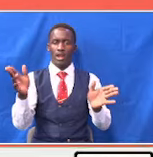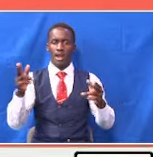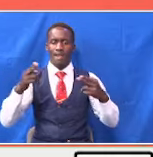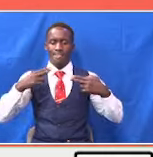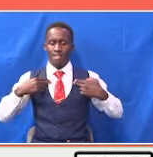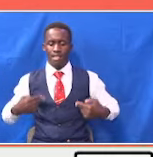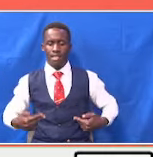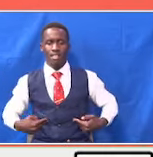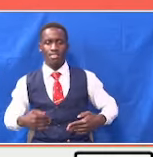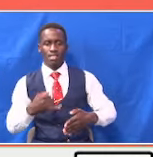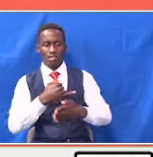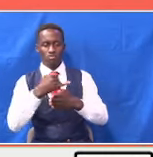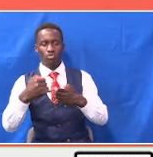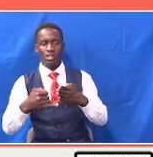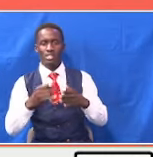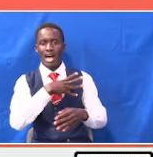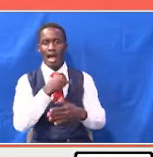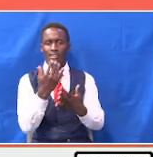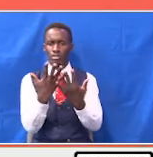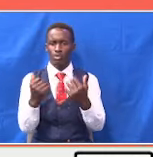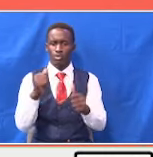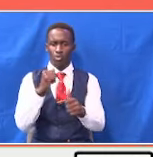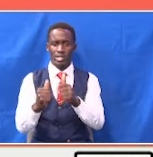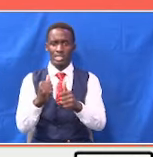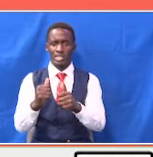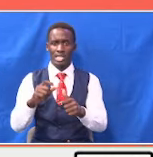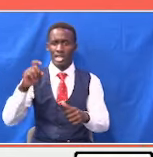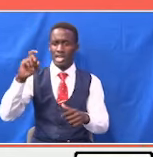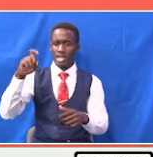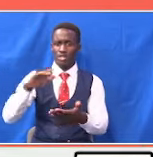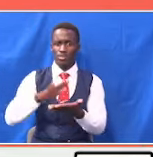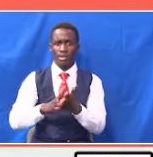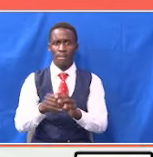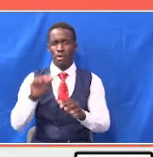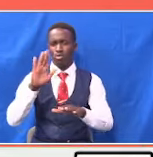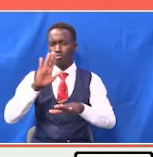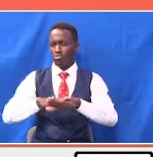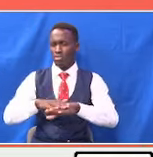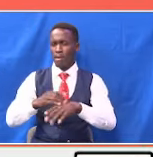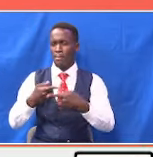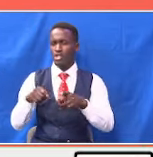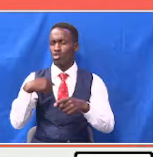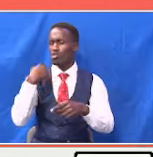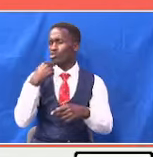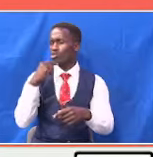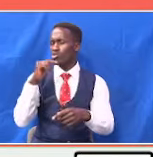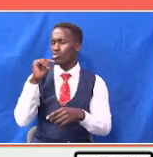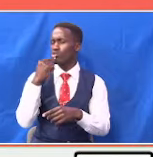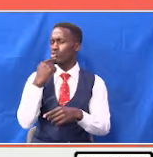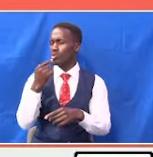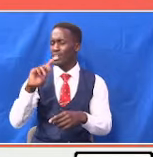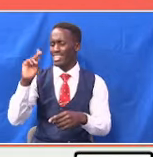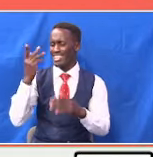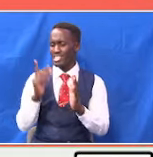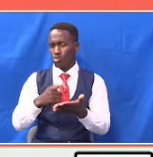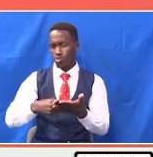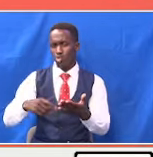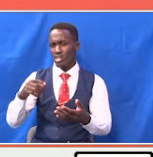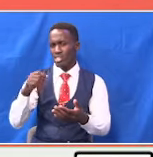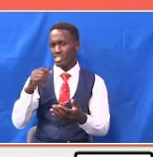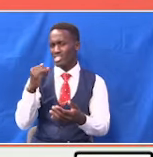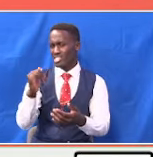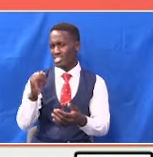cover and is something that is meant to be good. But who has told Kenyans what it is? And